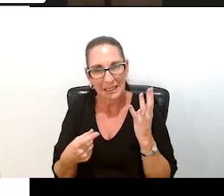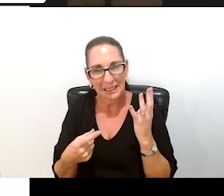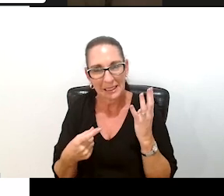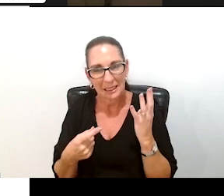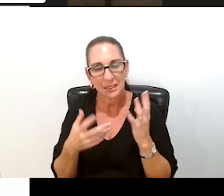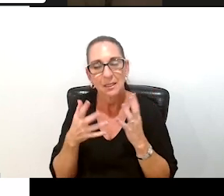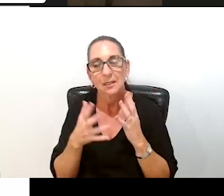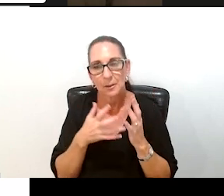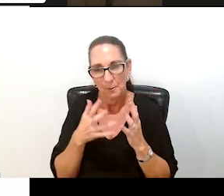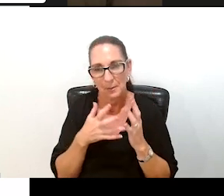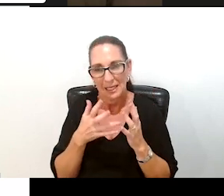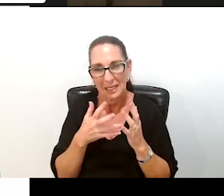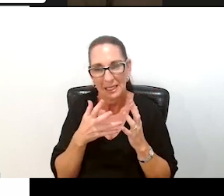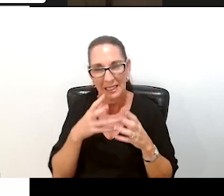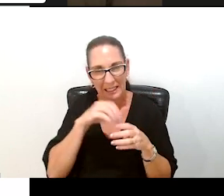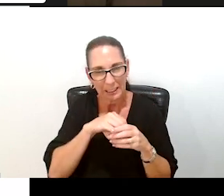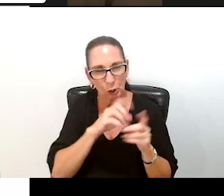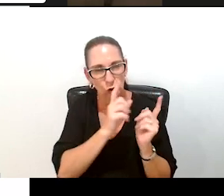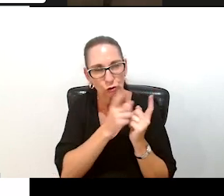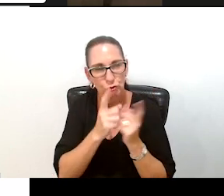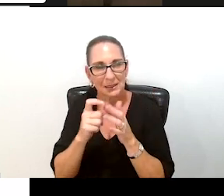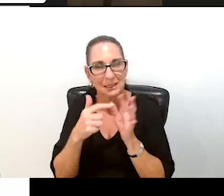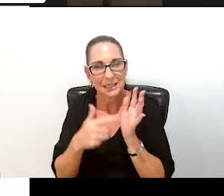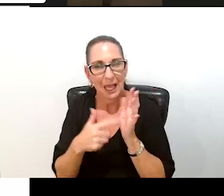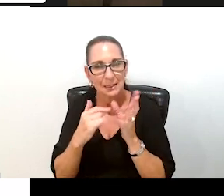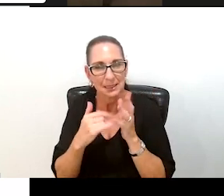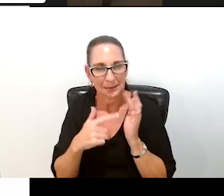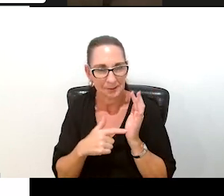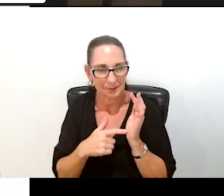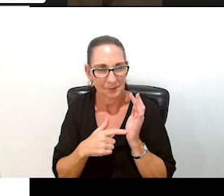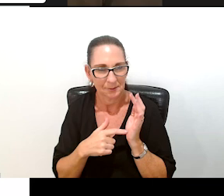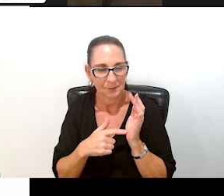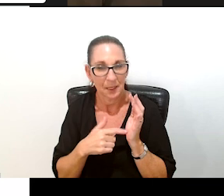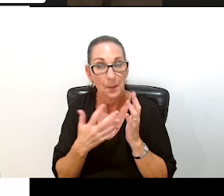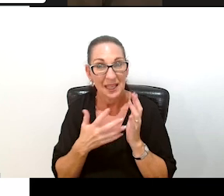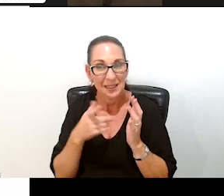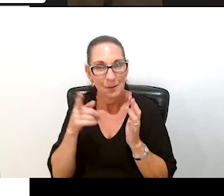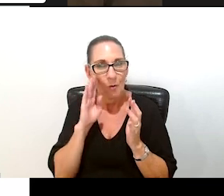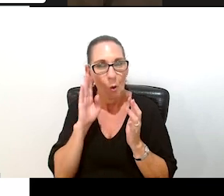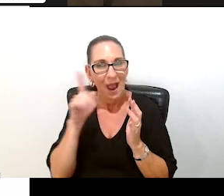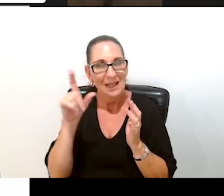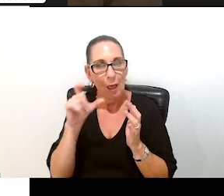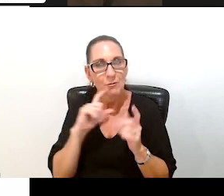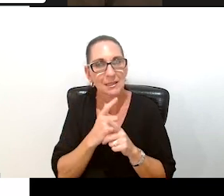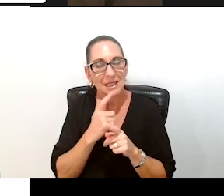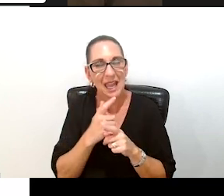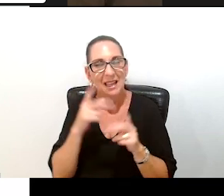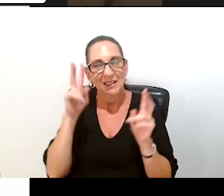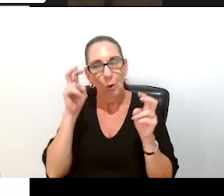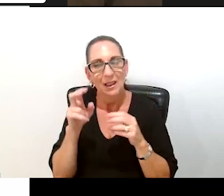people with disability in the different data sets. And that's what Catherine was referring to as the disability